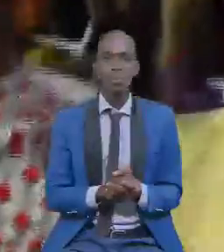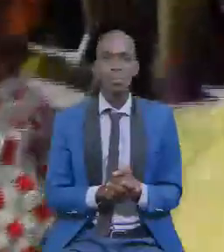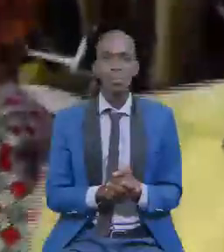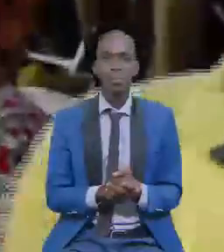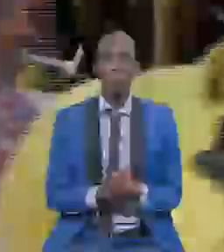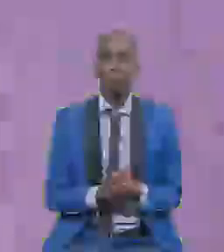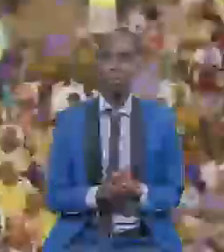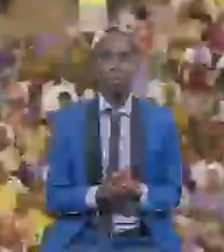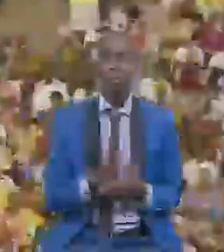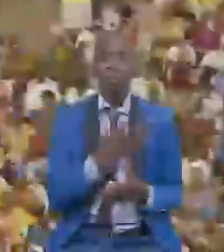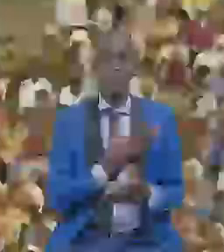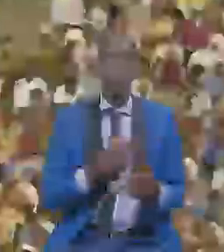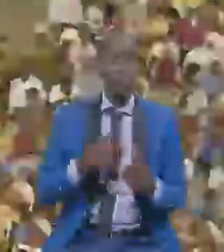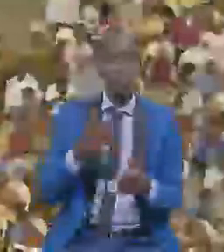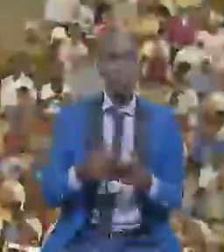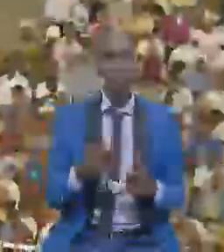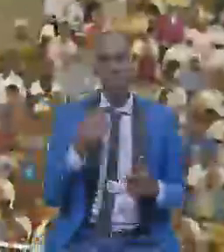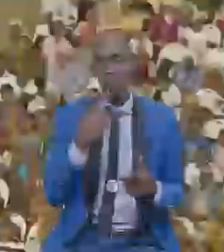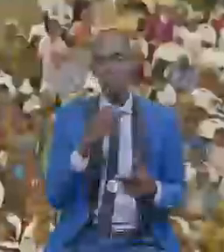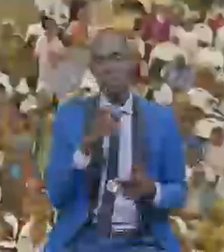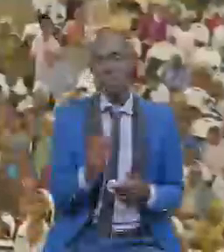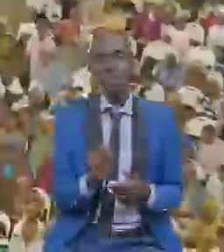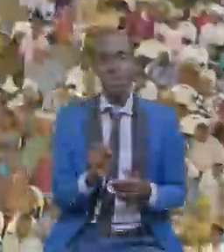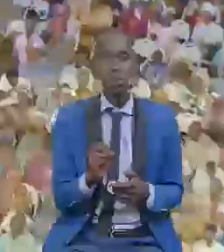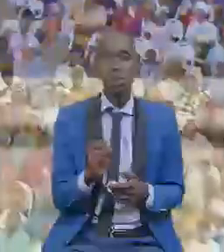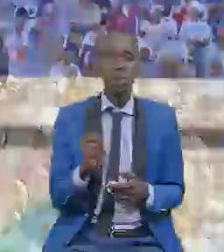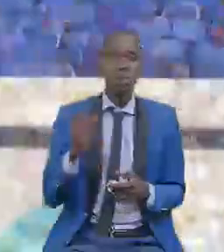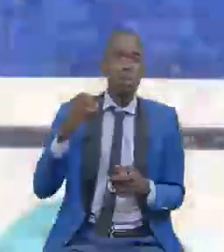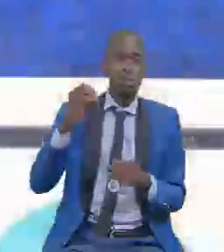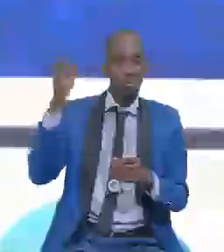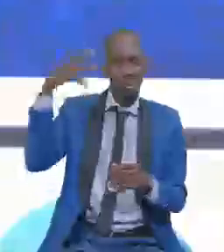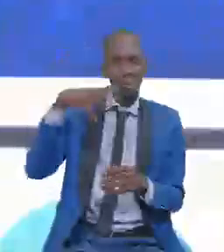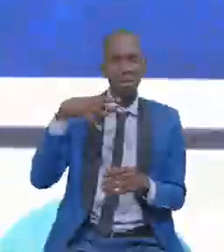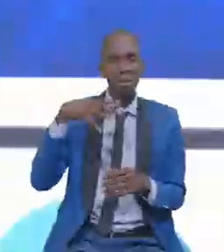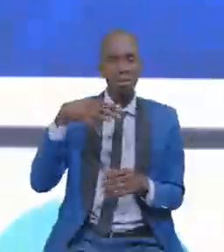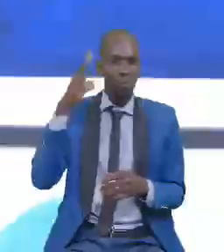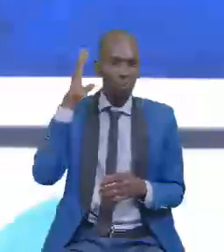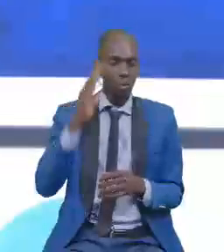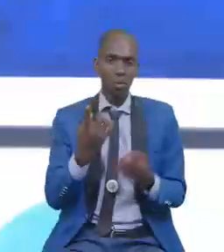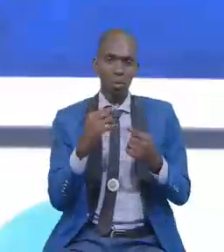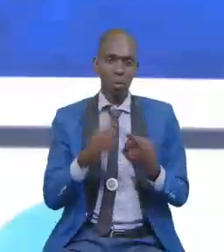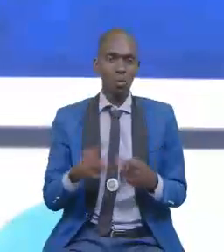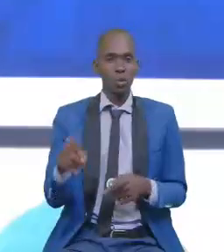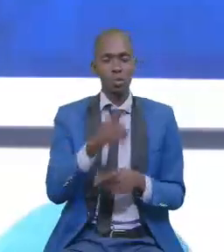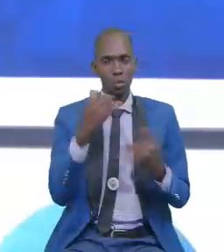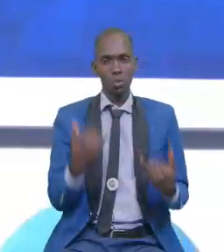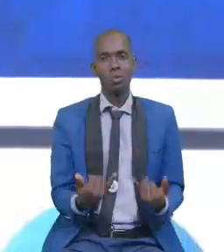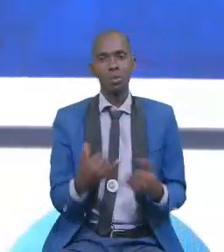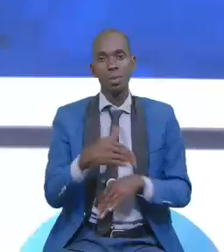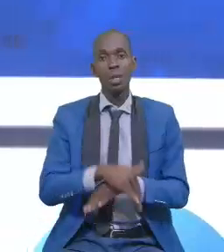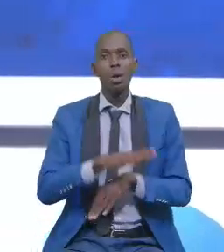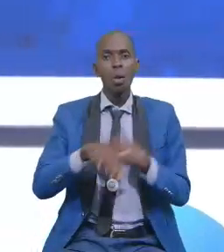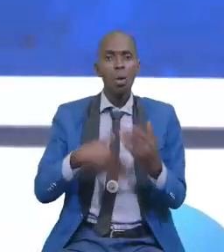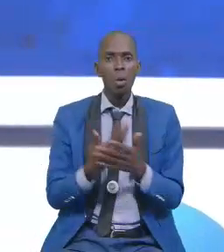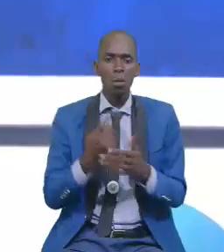And then it says, light will spring up for you tonight. And all the doubts and